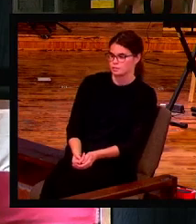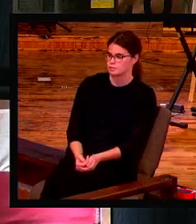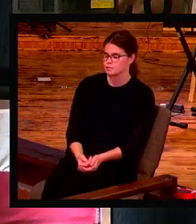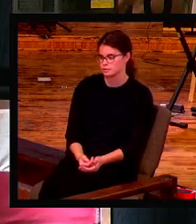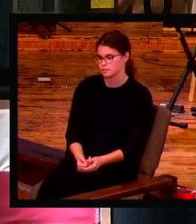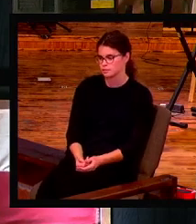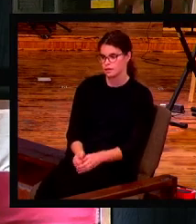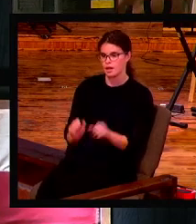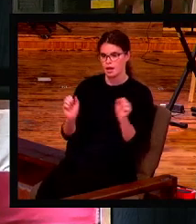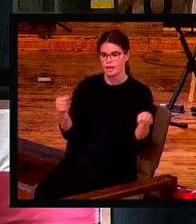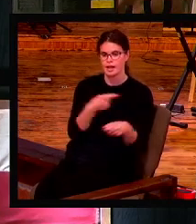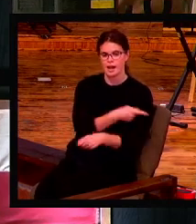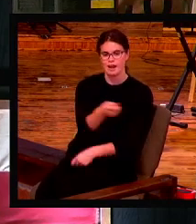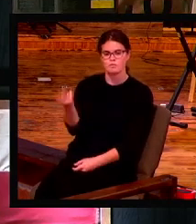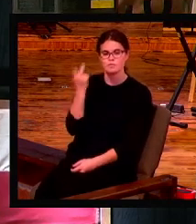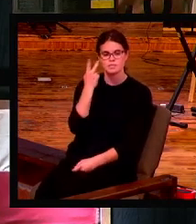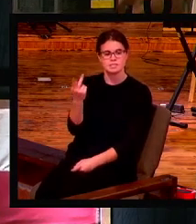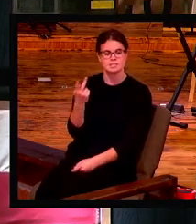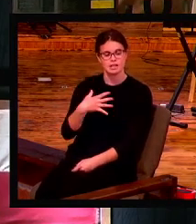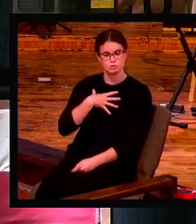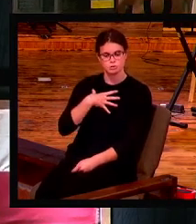Can everyone see the whiteboard?